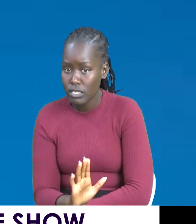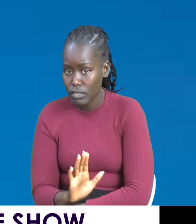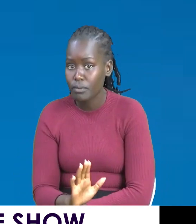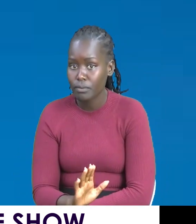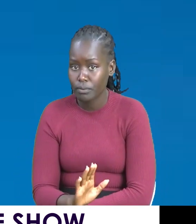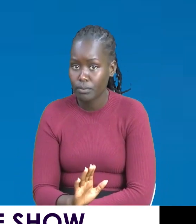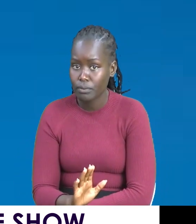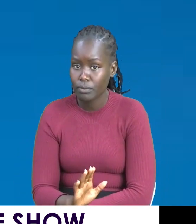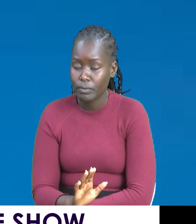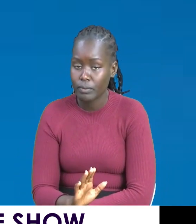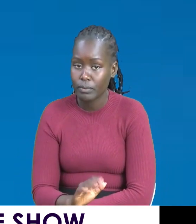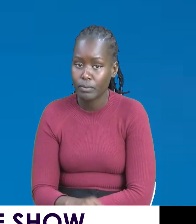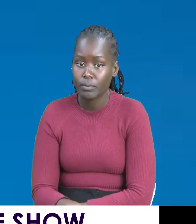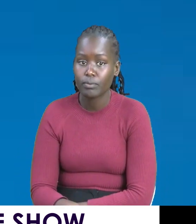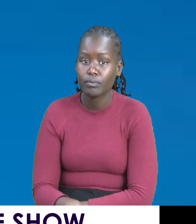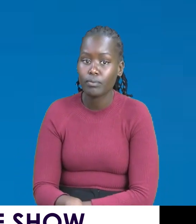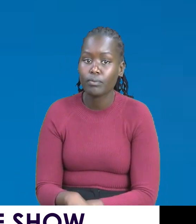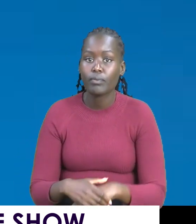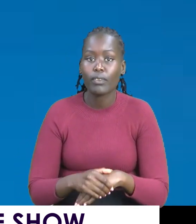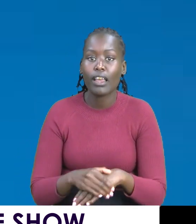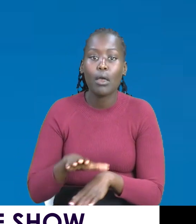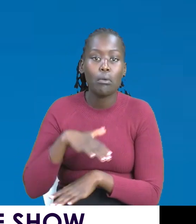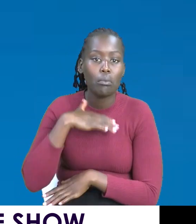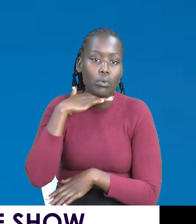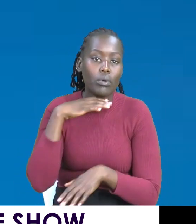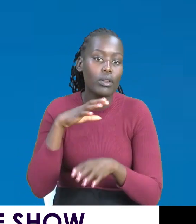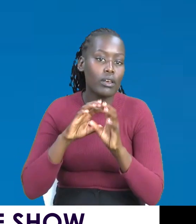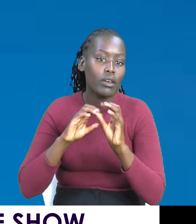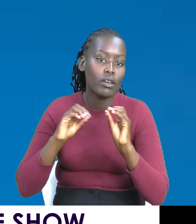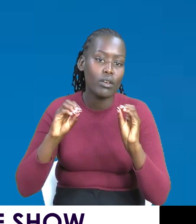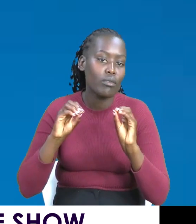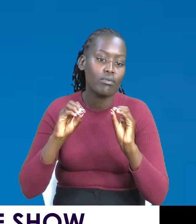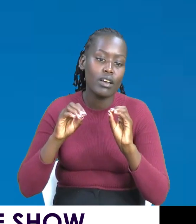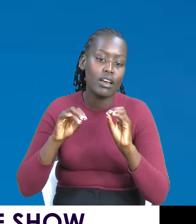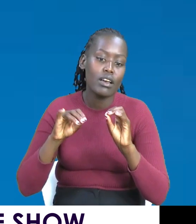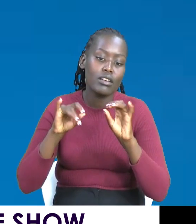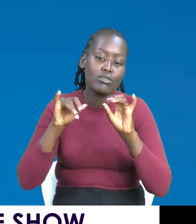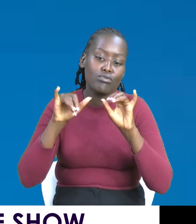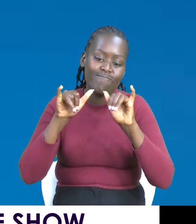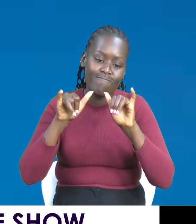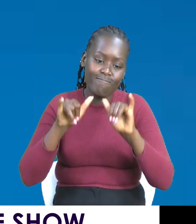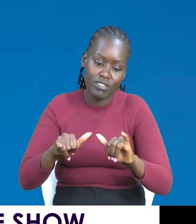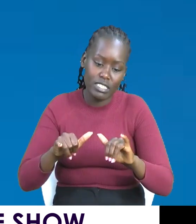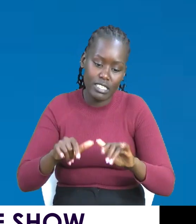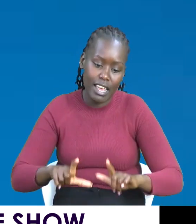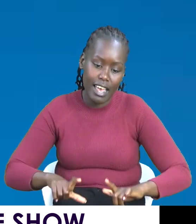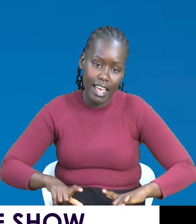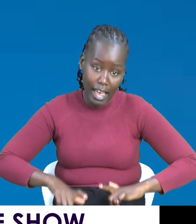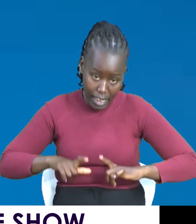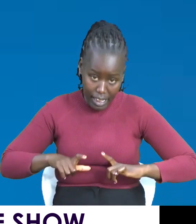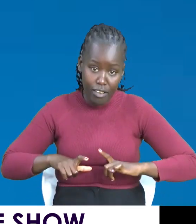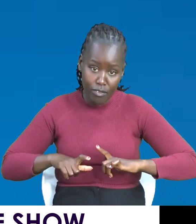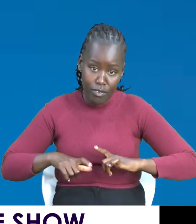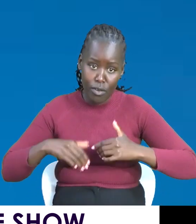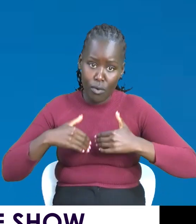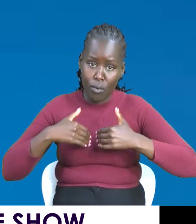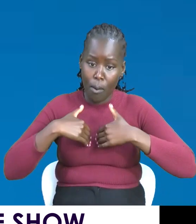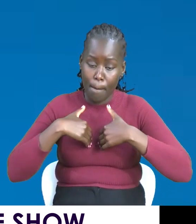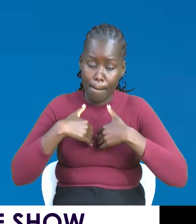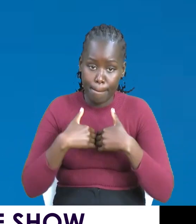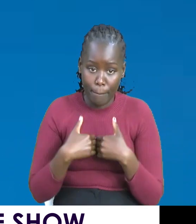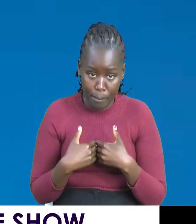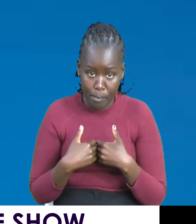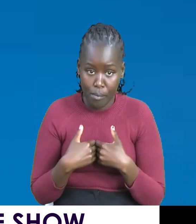comes. Do not die. Stay alive. Stay alive. There is a